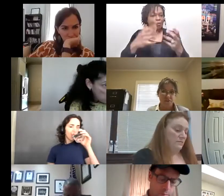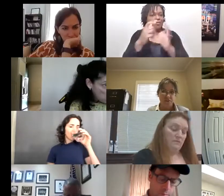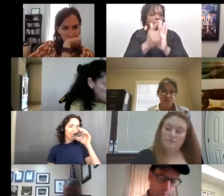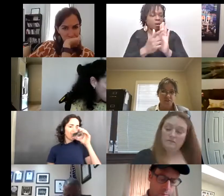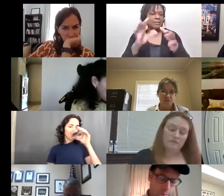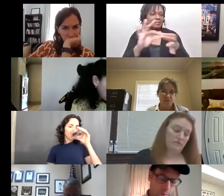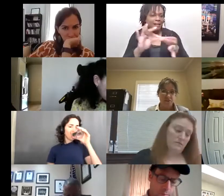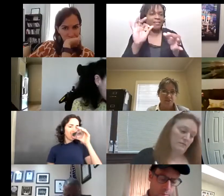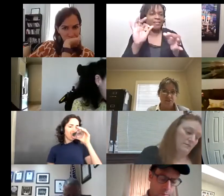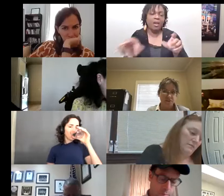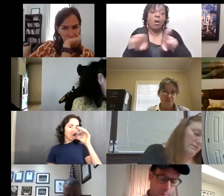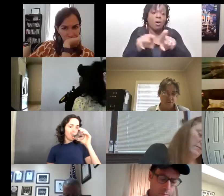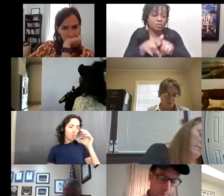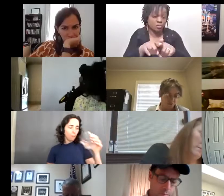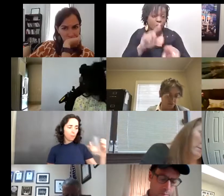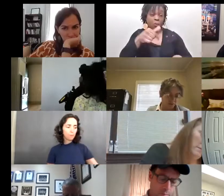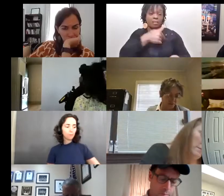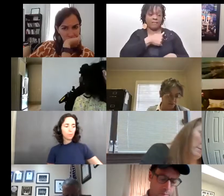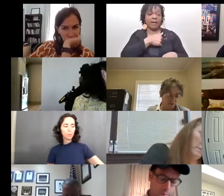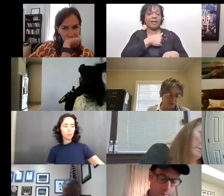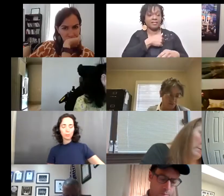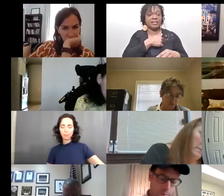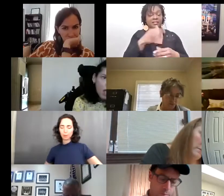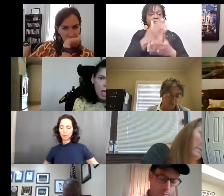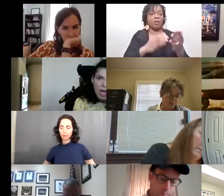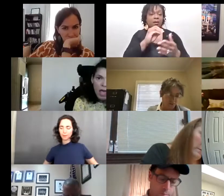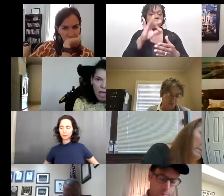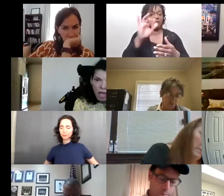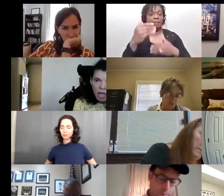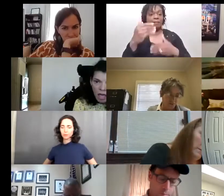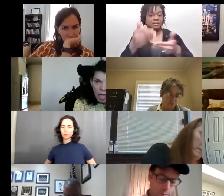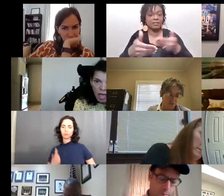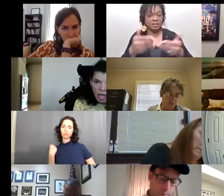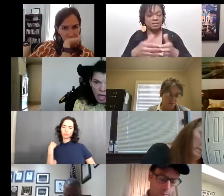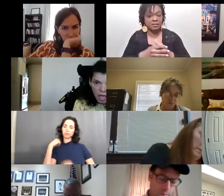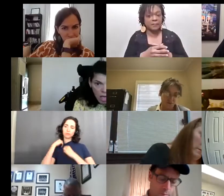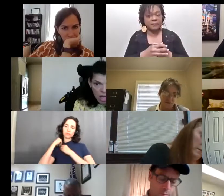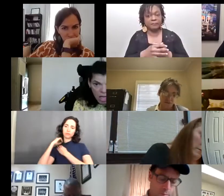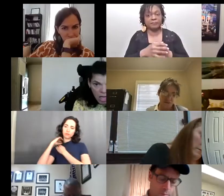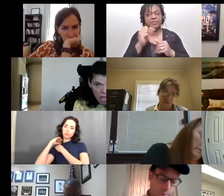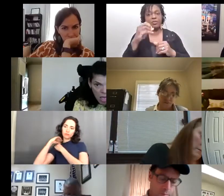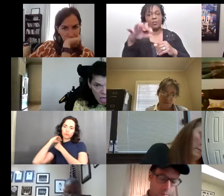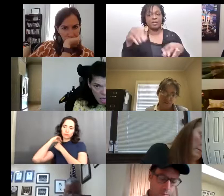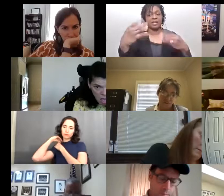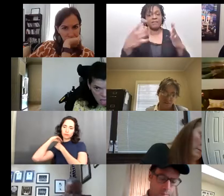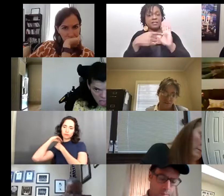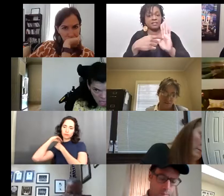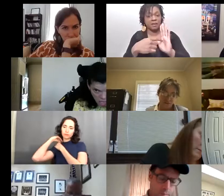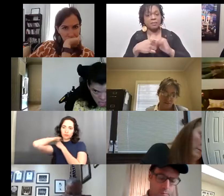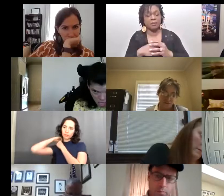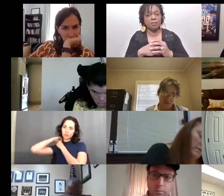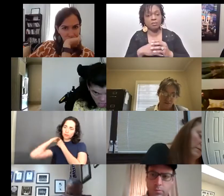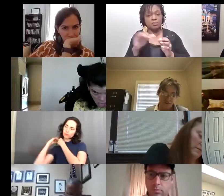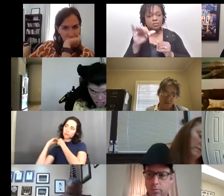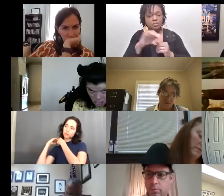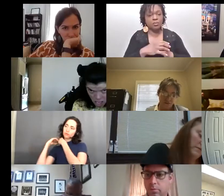disabilities. And, I'll give an example of one case. So this is Michelle speaking. I'm